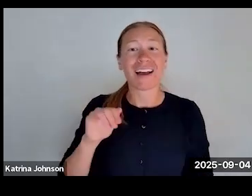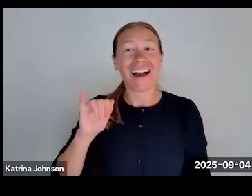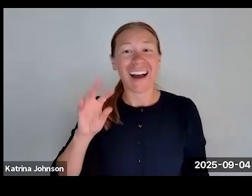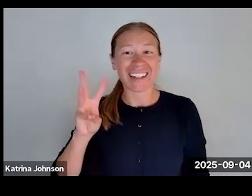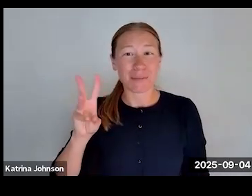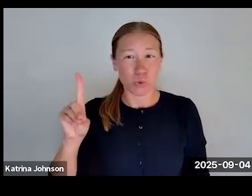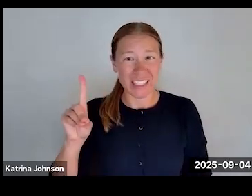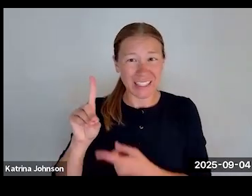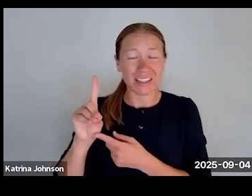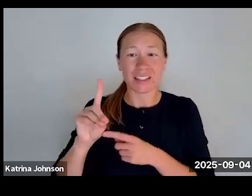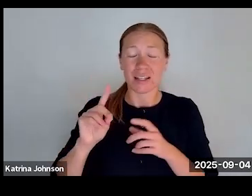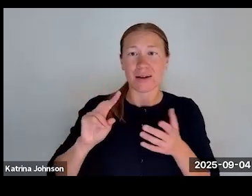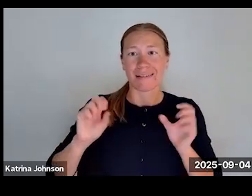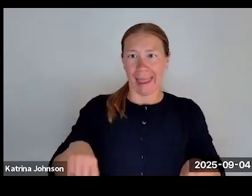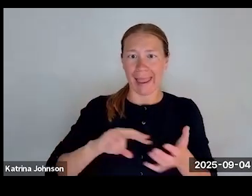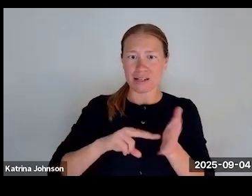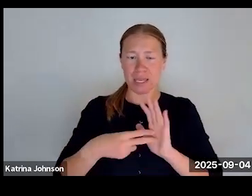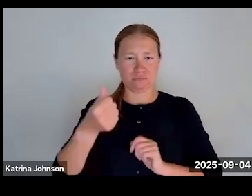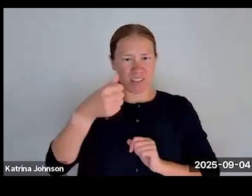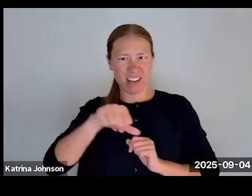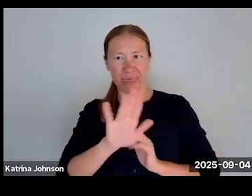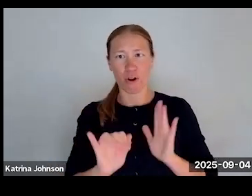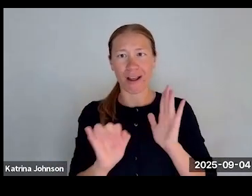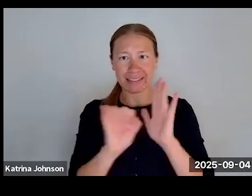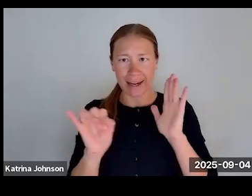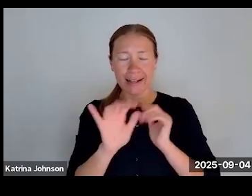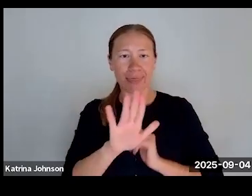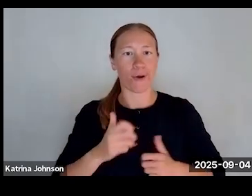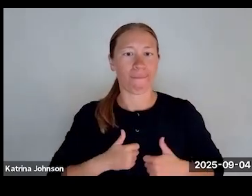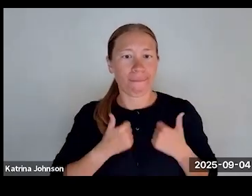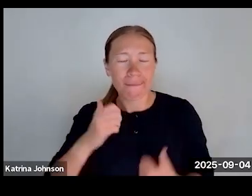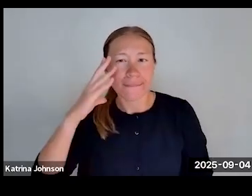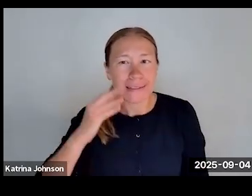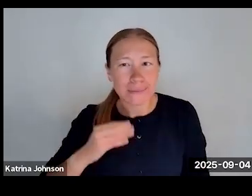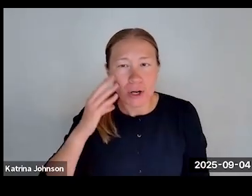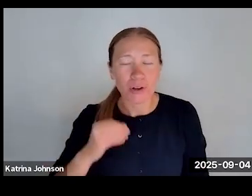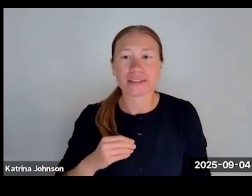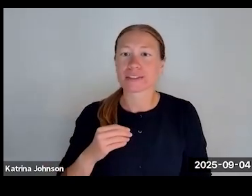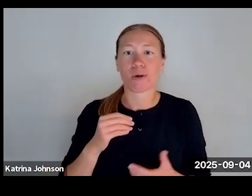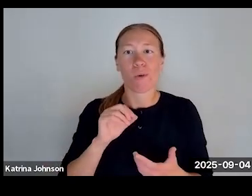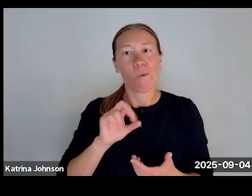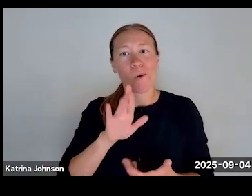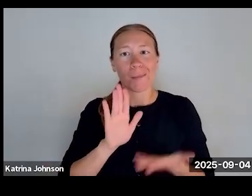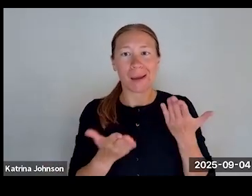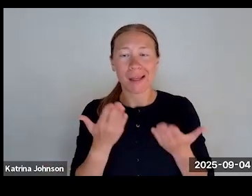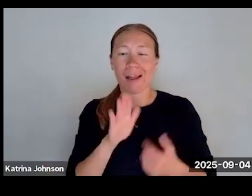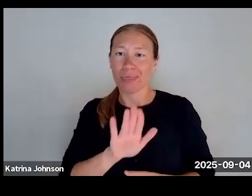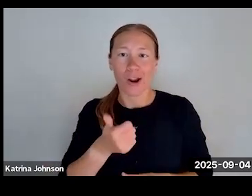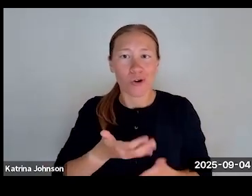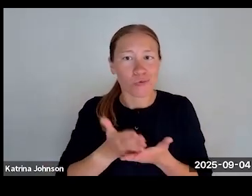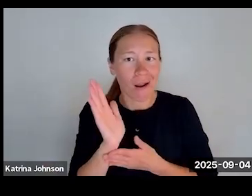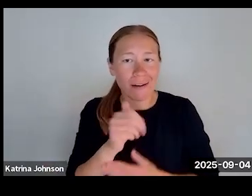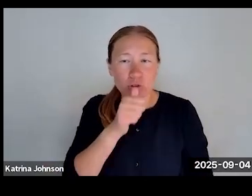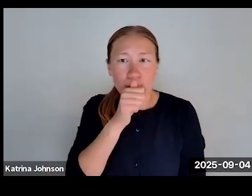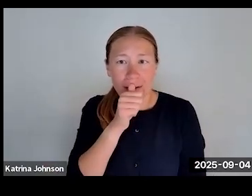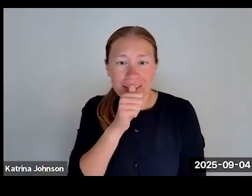disabilities, this can mean denying their identity, their lived experiences, or even their right to privacy. It can